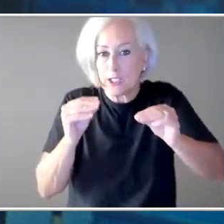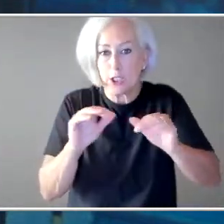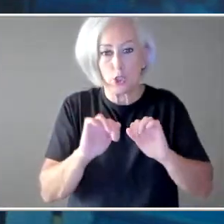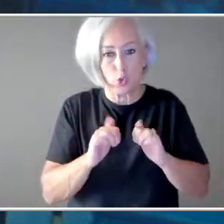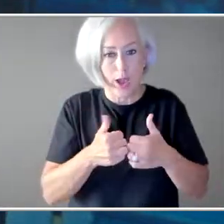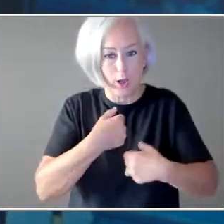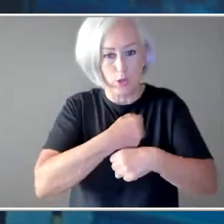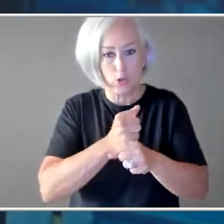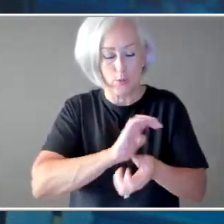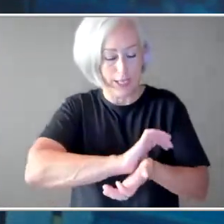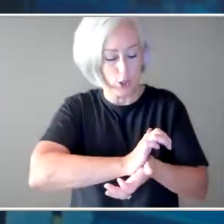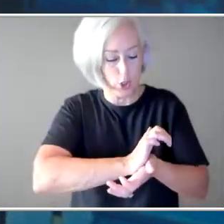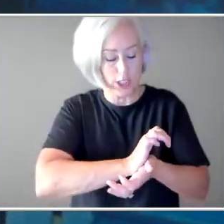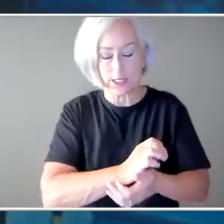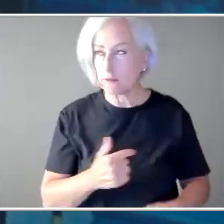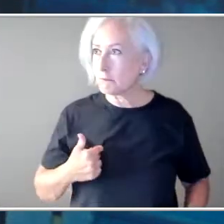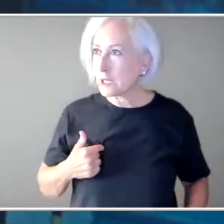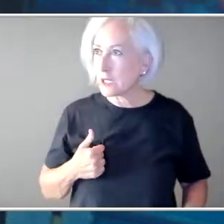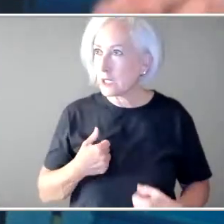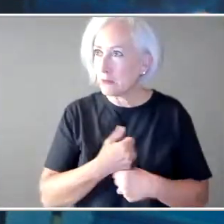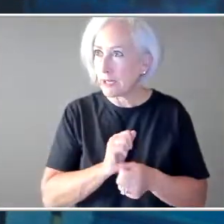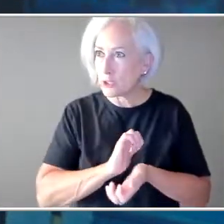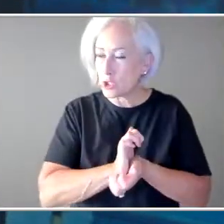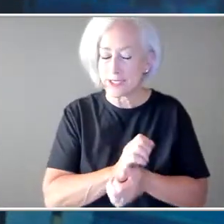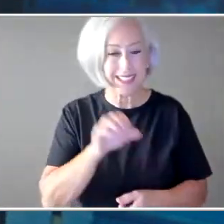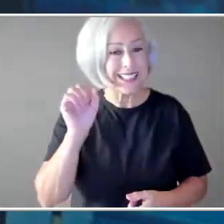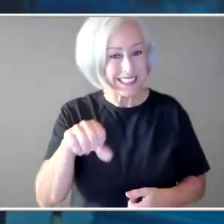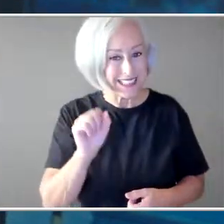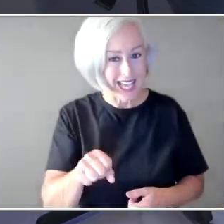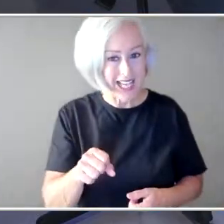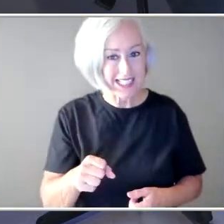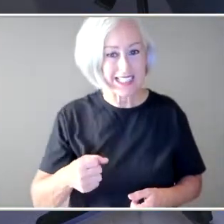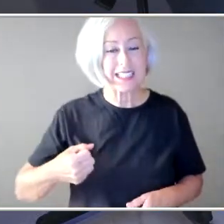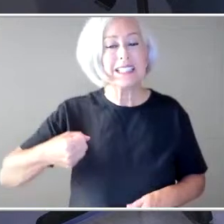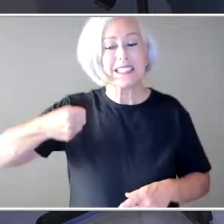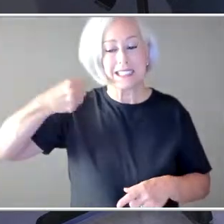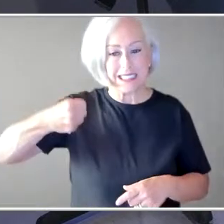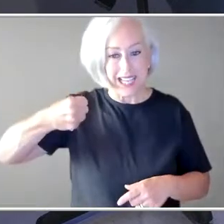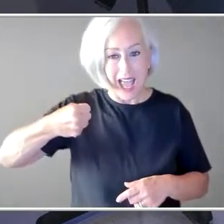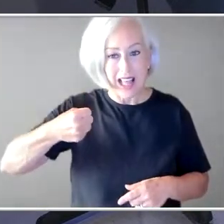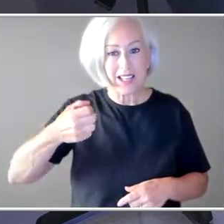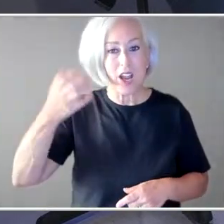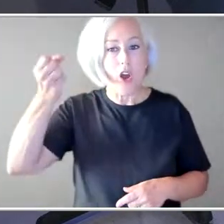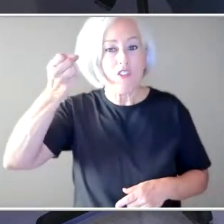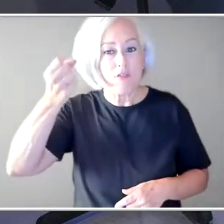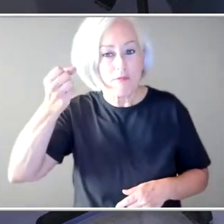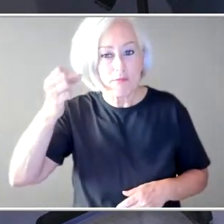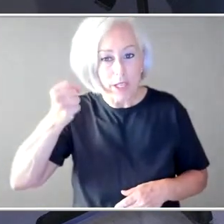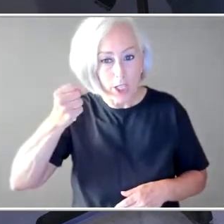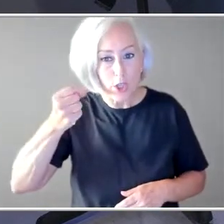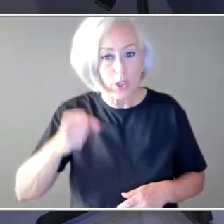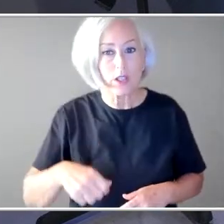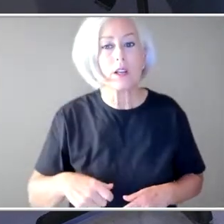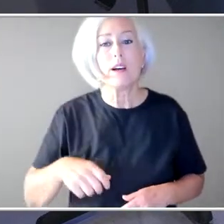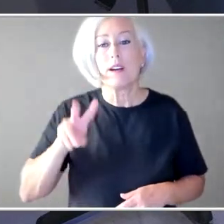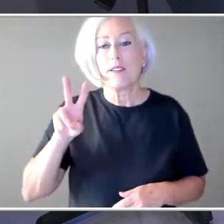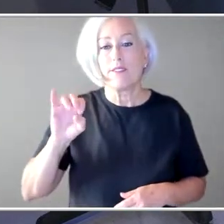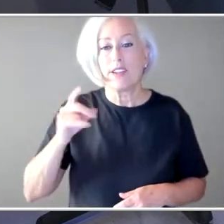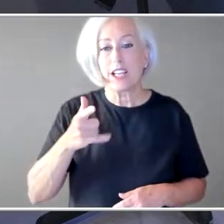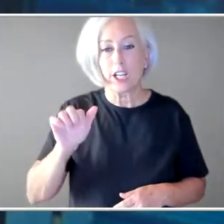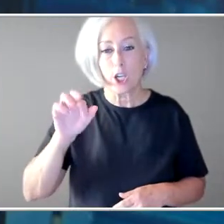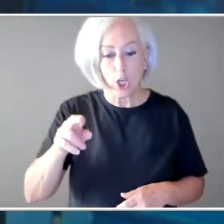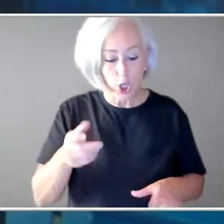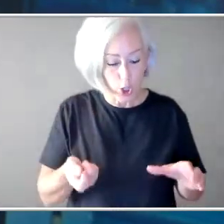vinegar. Cheese. Absolutely. You could get a gallon of milk and I'd give you a spoonful of vinegar. Boom, you have ricotta cheese, and then we could take it from there. It would be